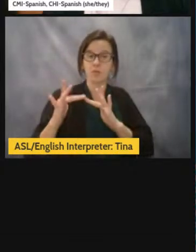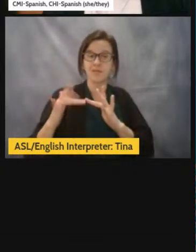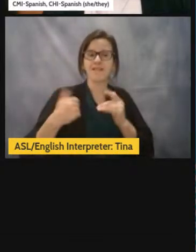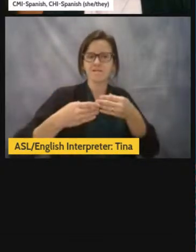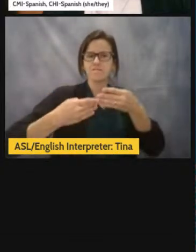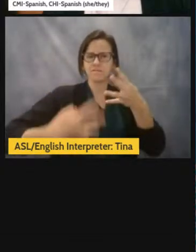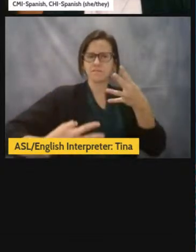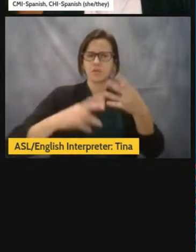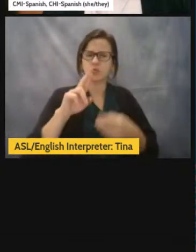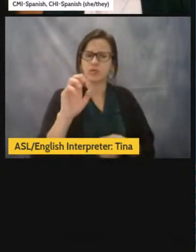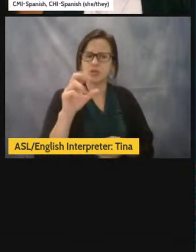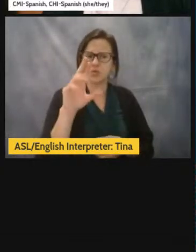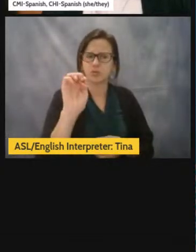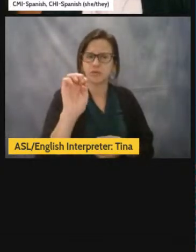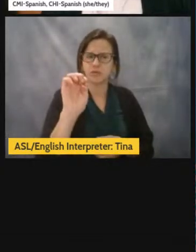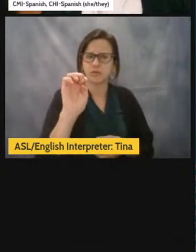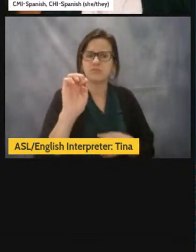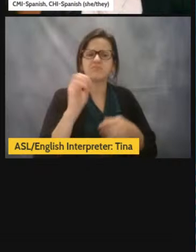Okay?